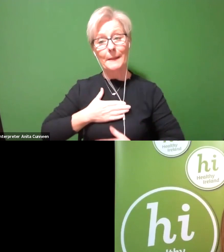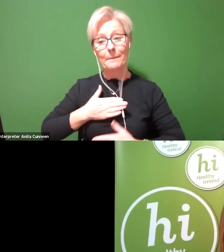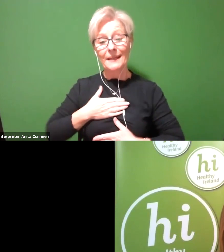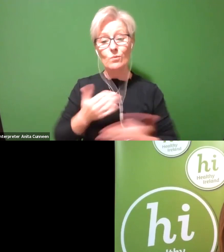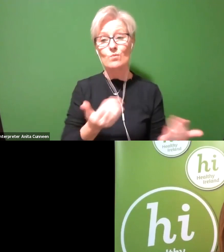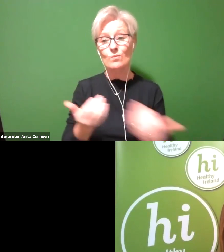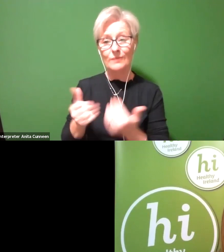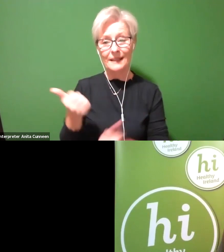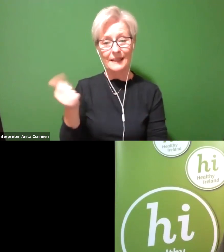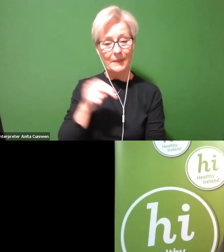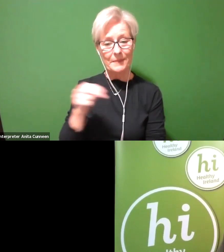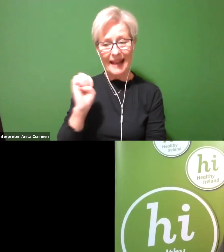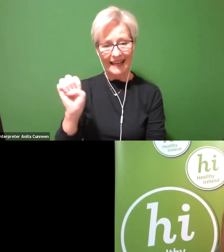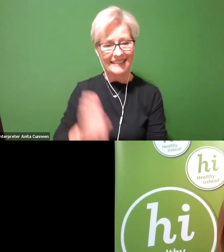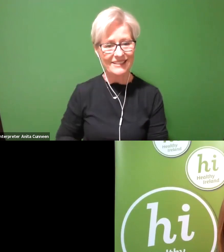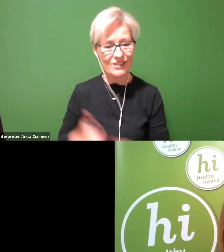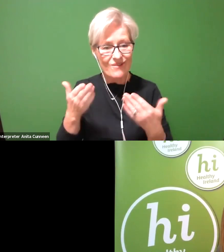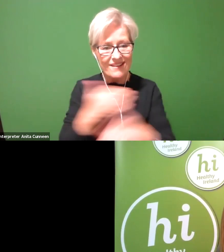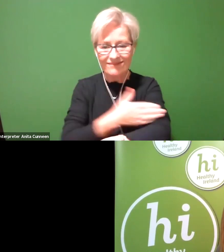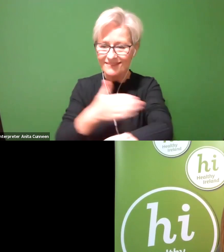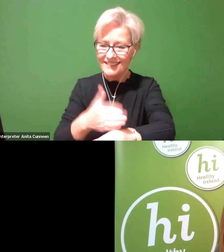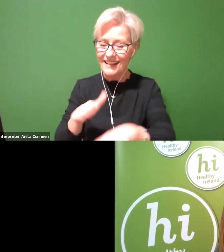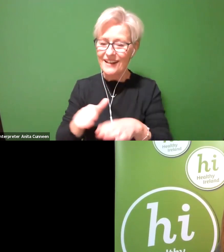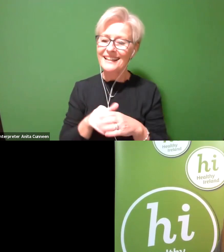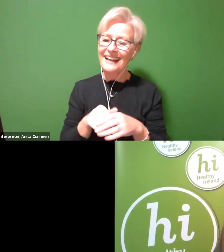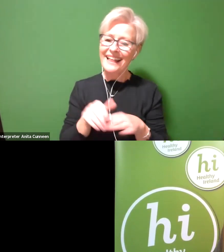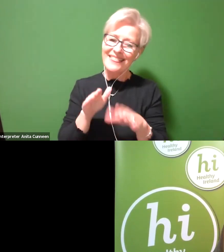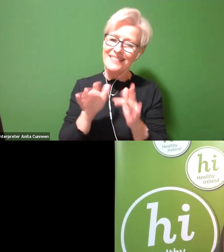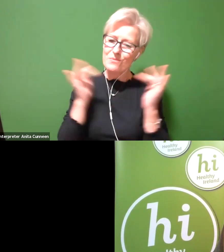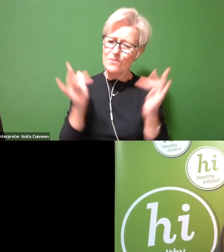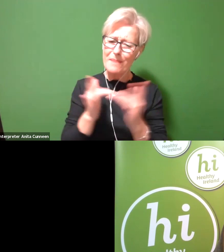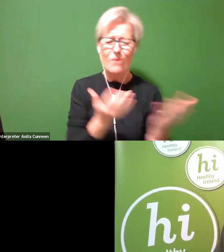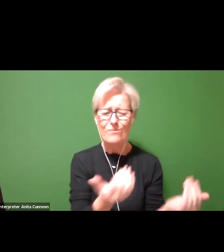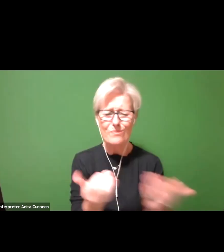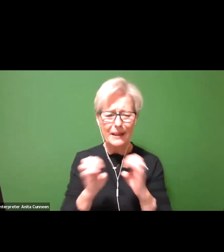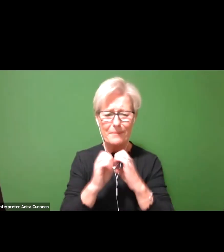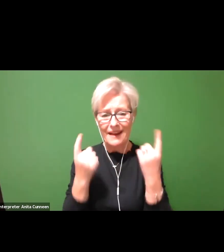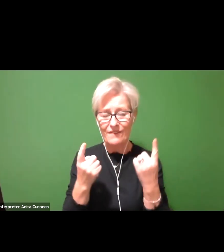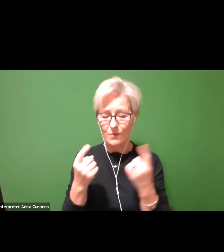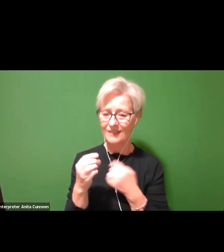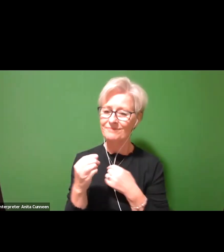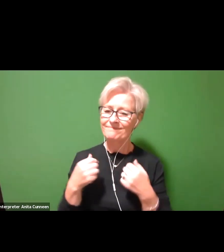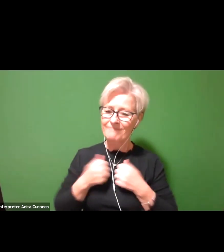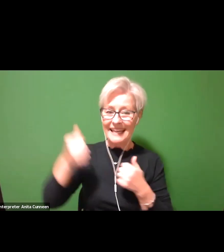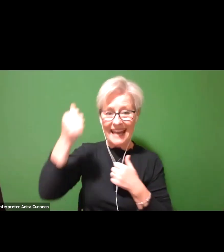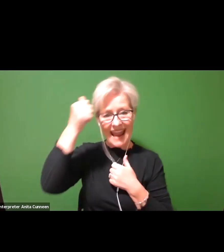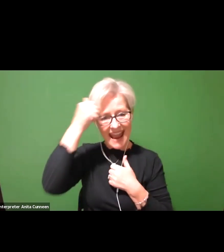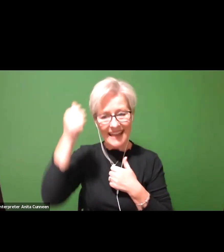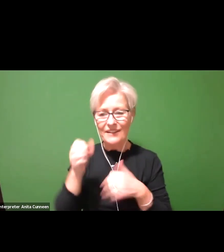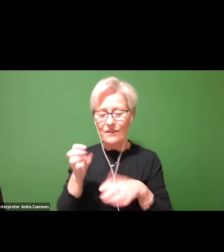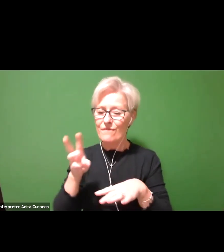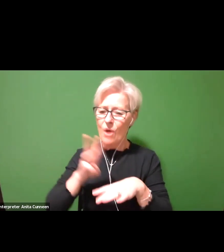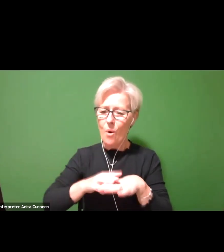Anne. Thank you, Bedelia, and welcome to everyone. So as Head of Health and Wellbeing Midwest Community Healthcare,